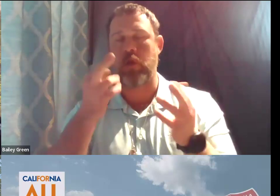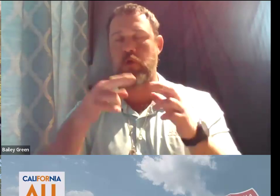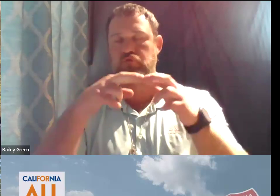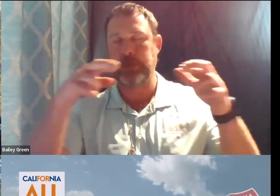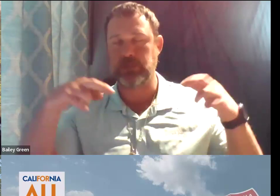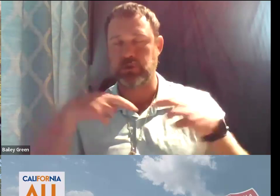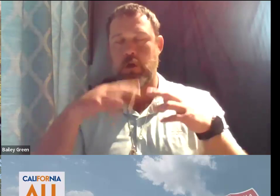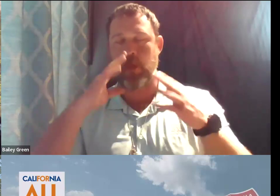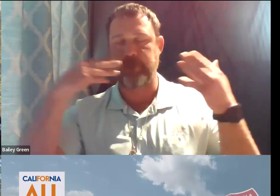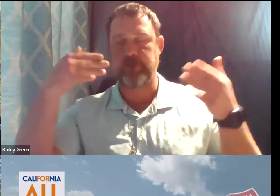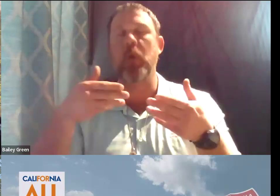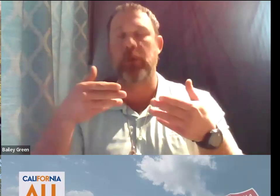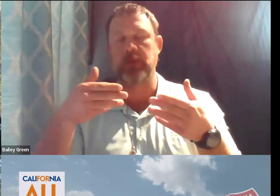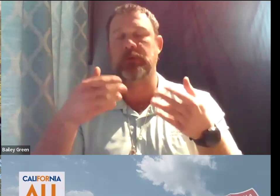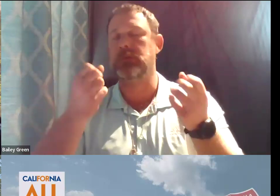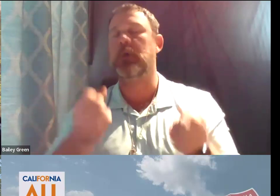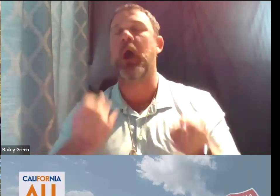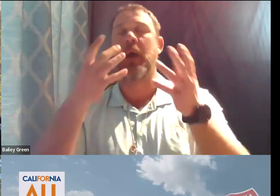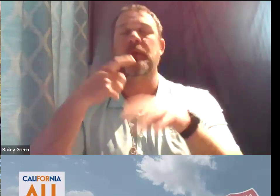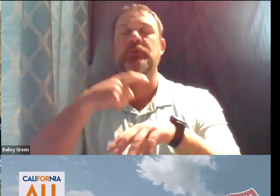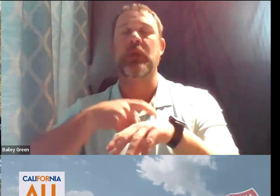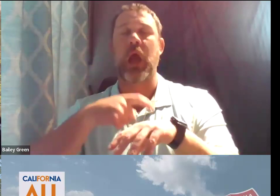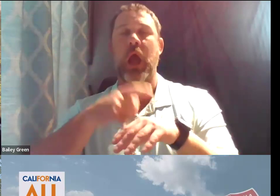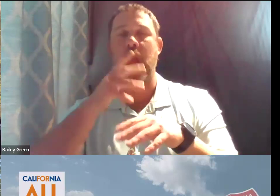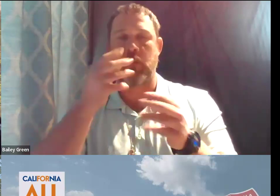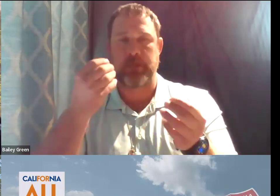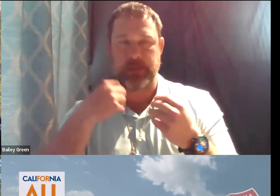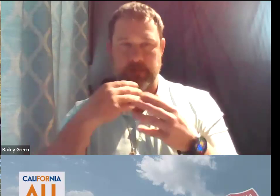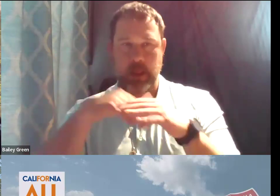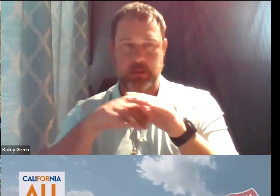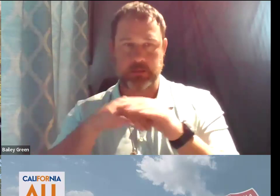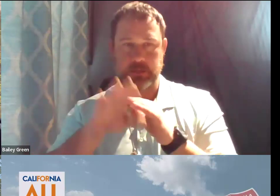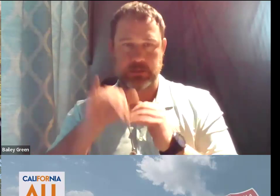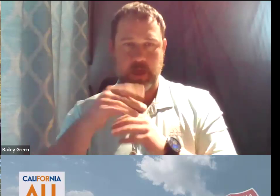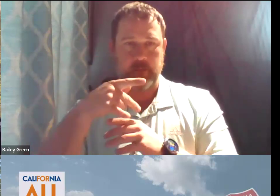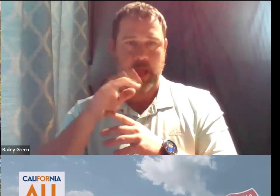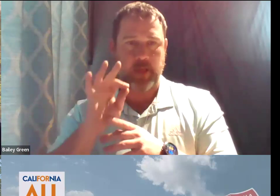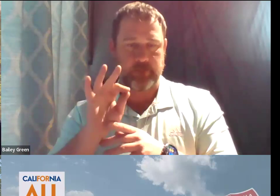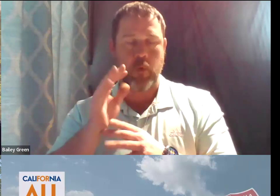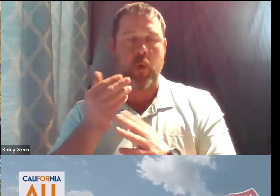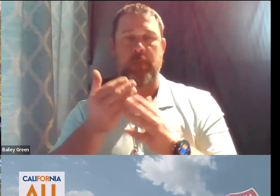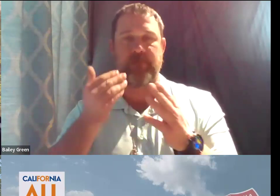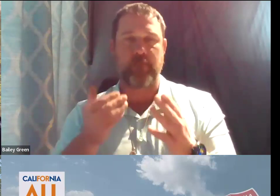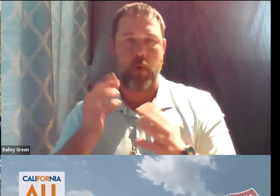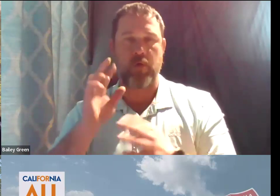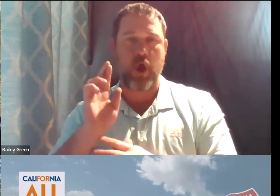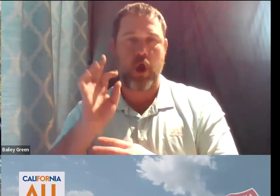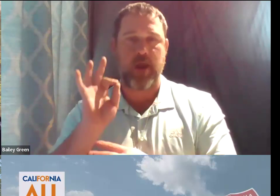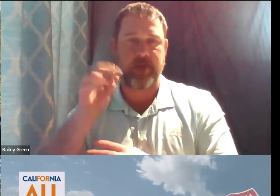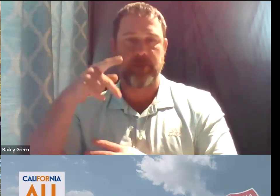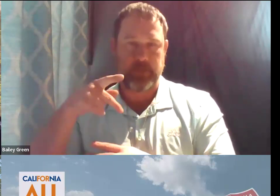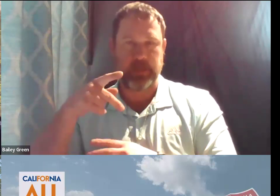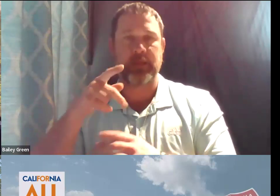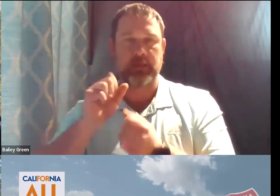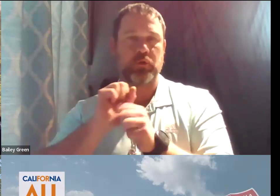grants. So how much time will people be given access to that platform ahead of the RFP to work on